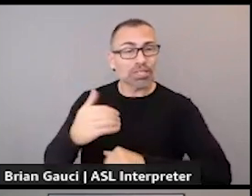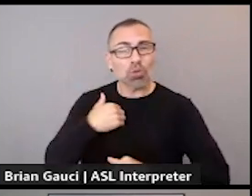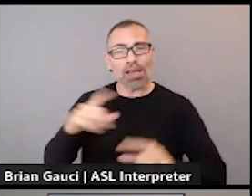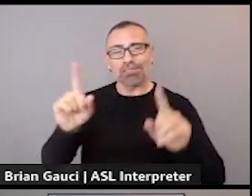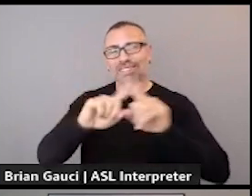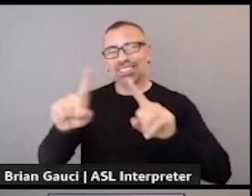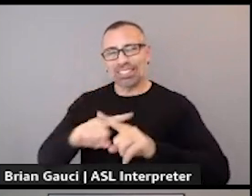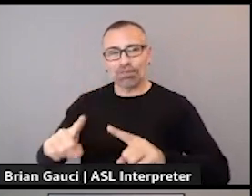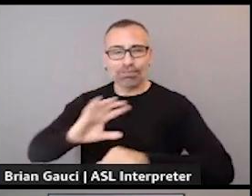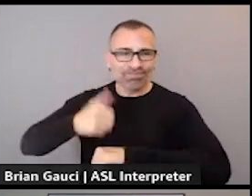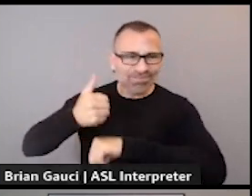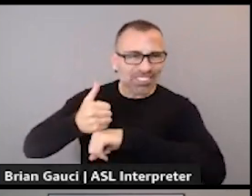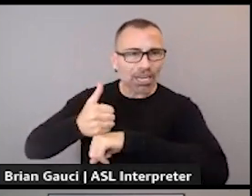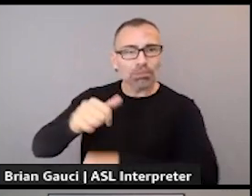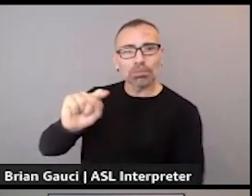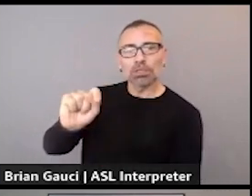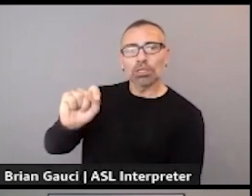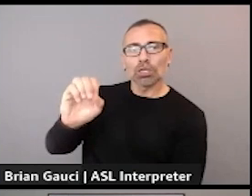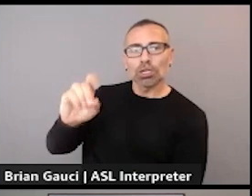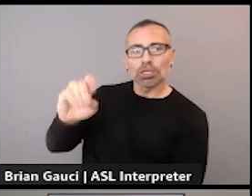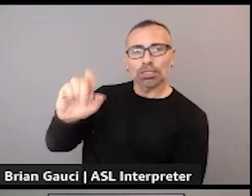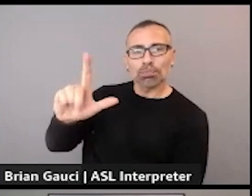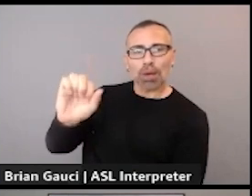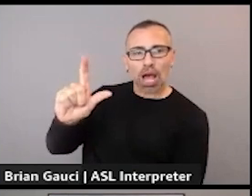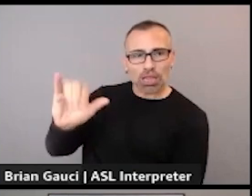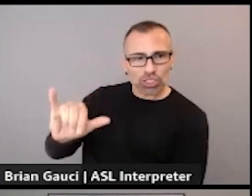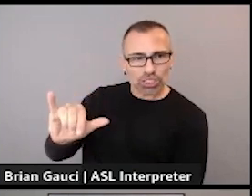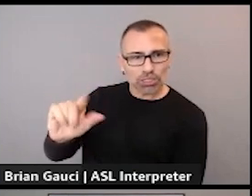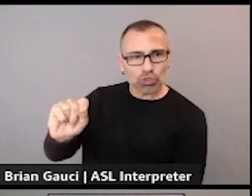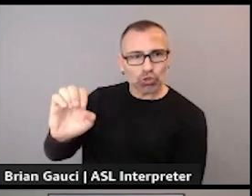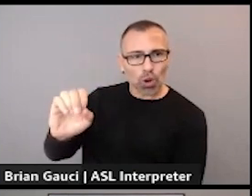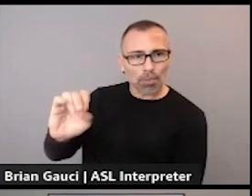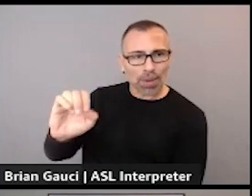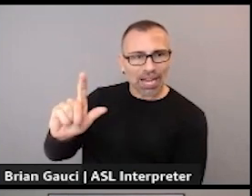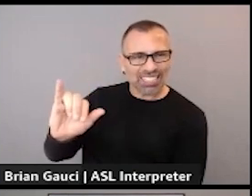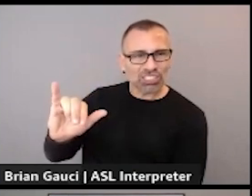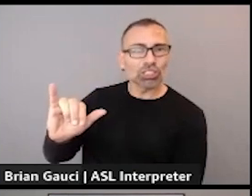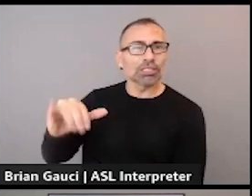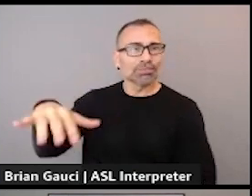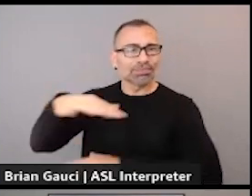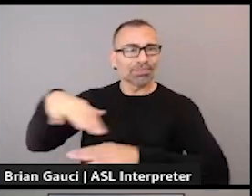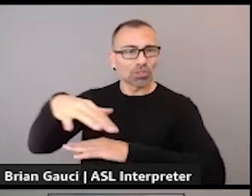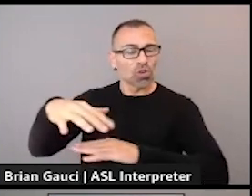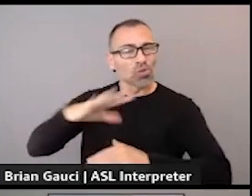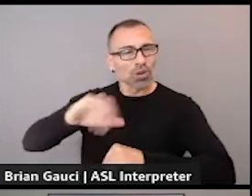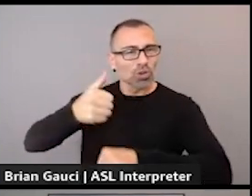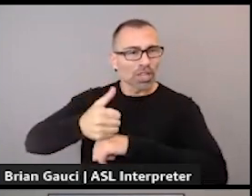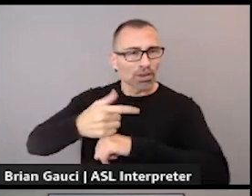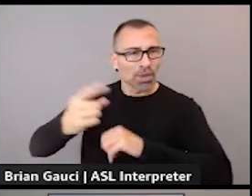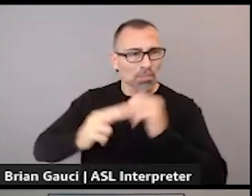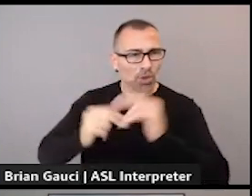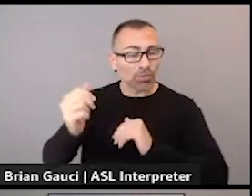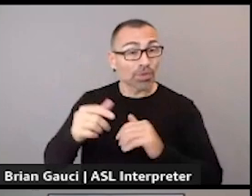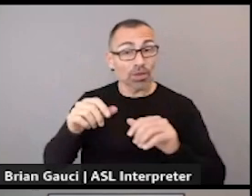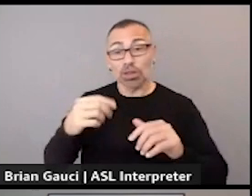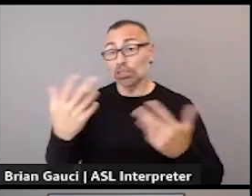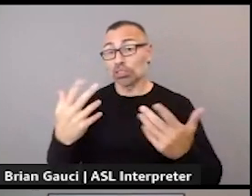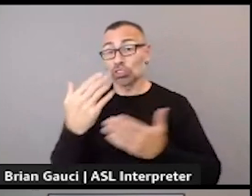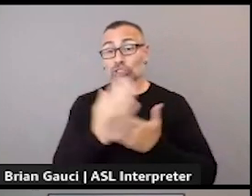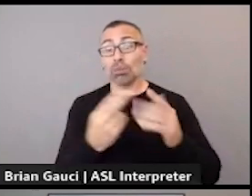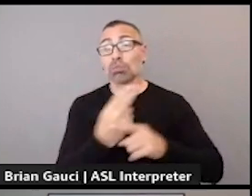devices as well. But these computers are really useful for very specific types of problems. So the it kind of makes me think of like